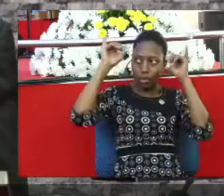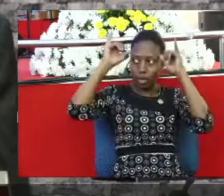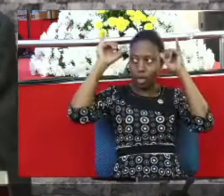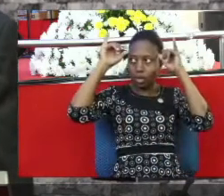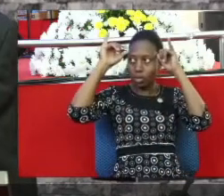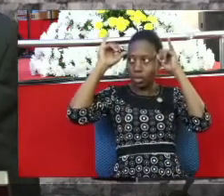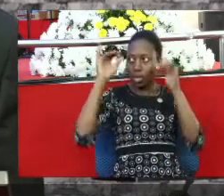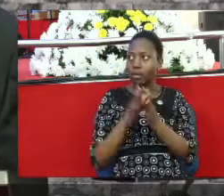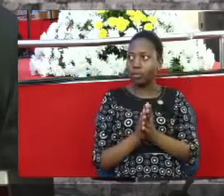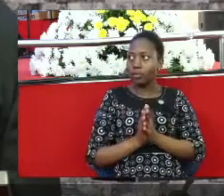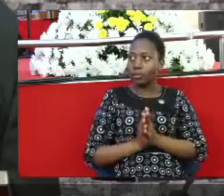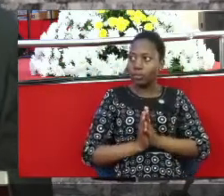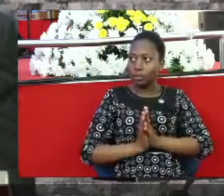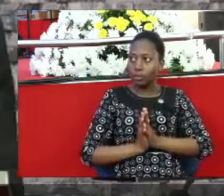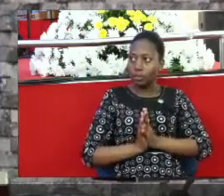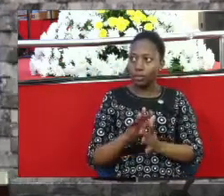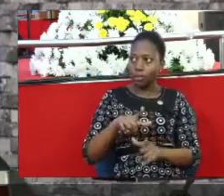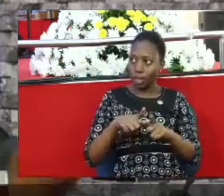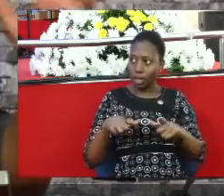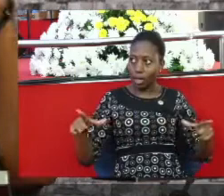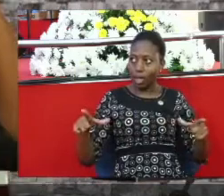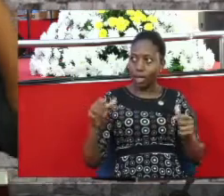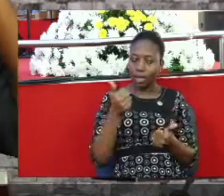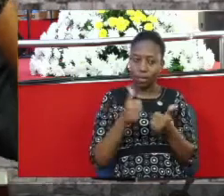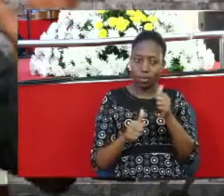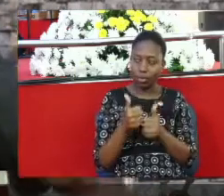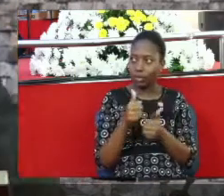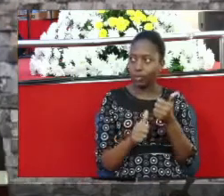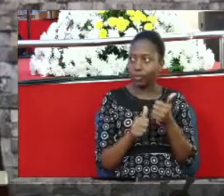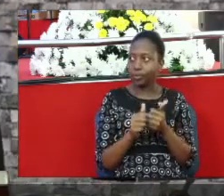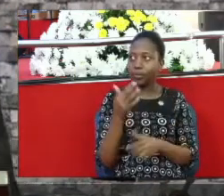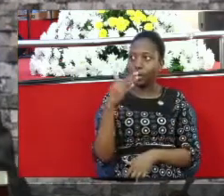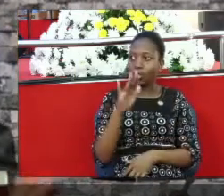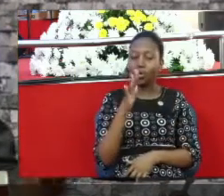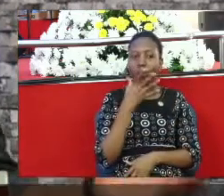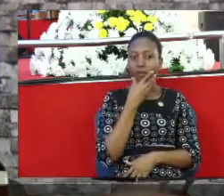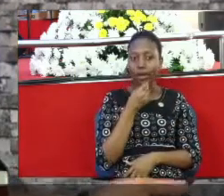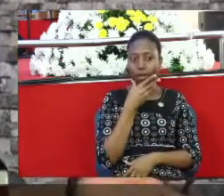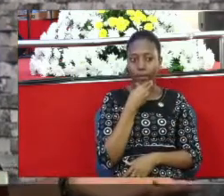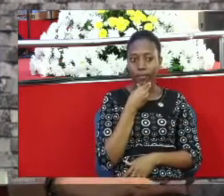flock in the land which he sowed to your father. This is what God wants to do, to multiply me.